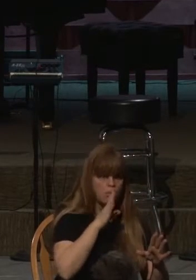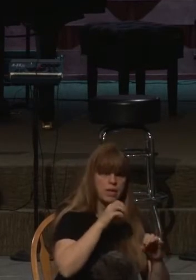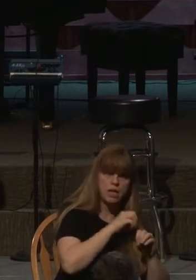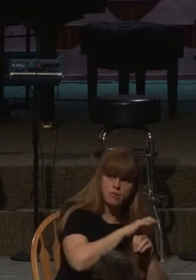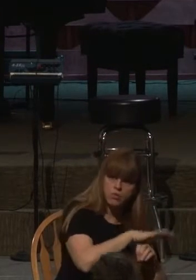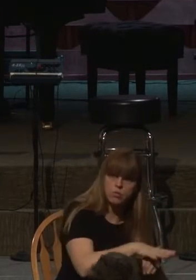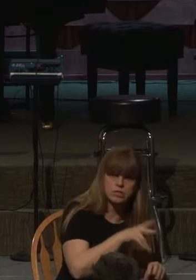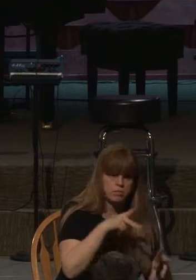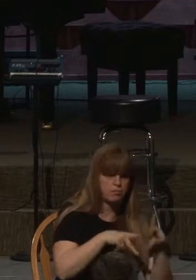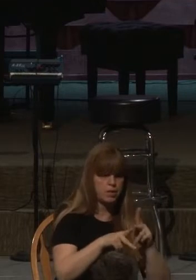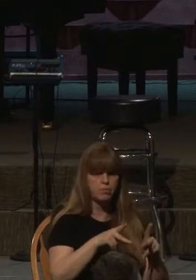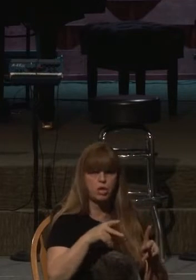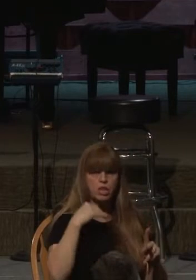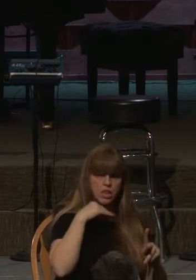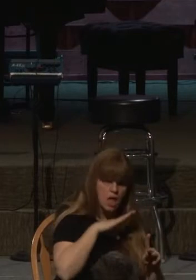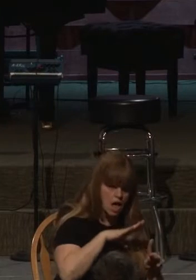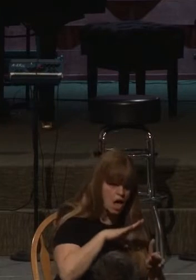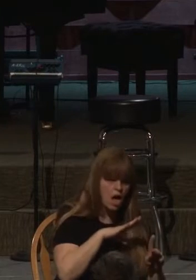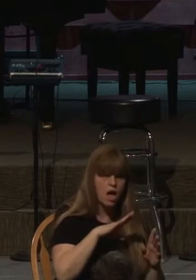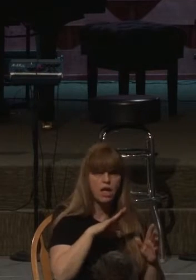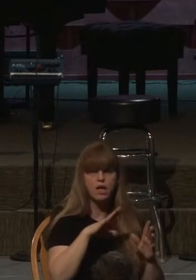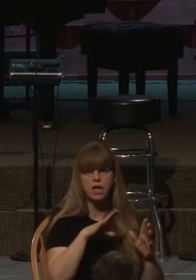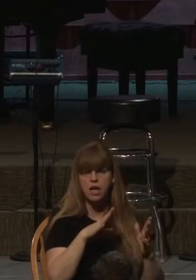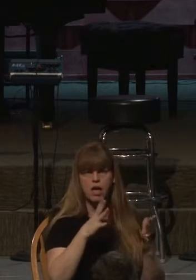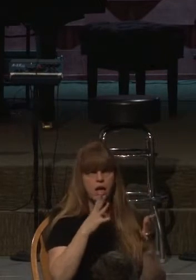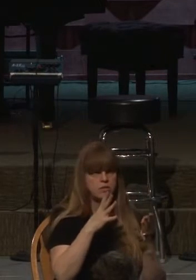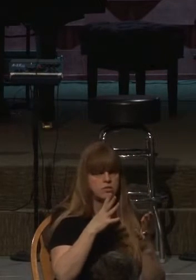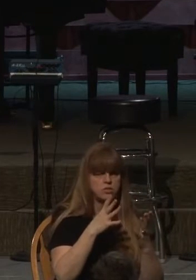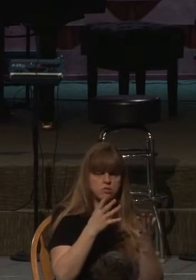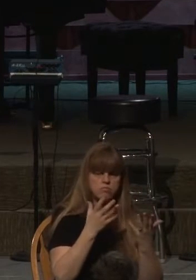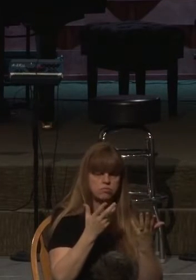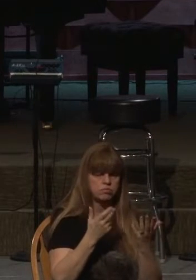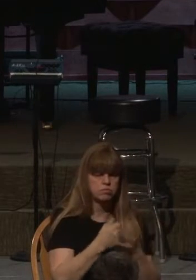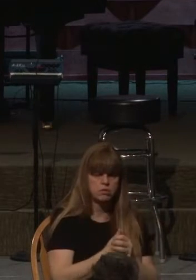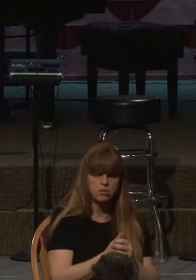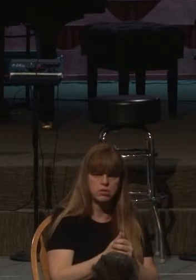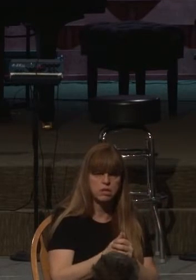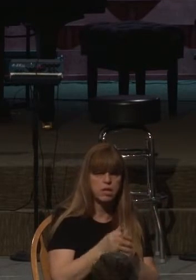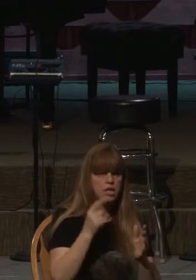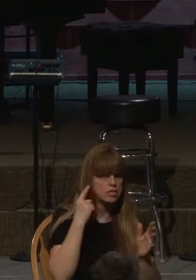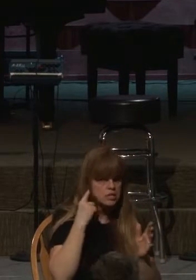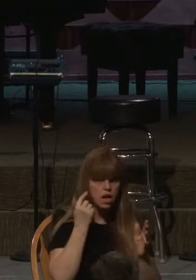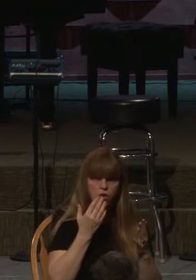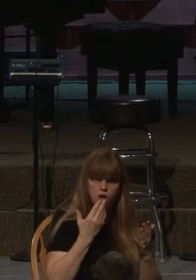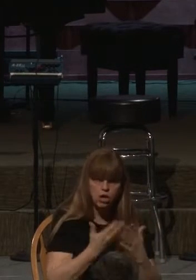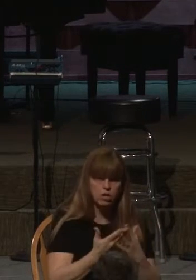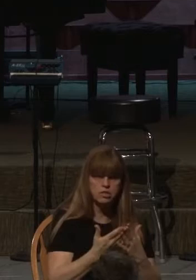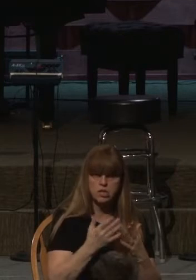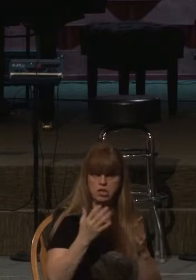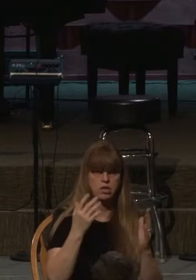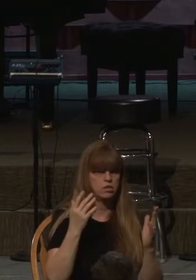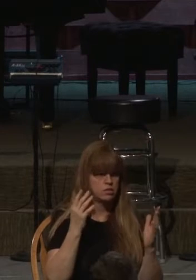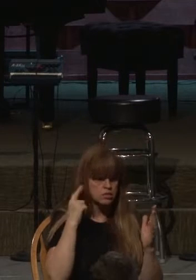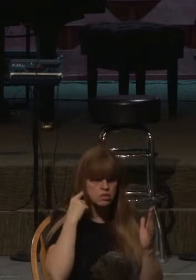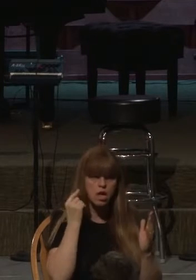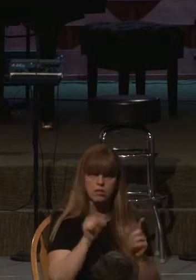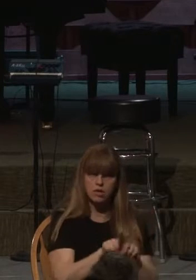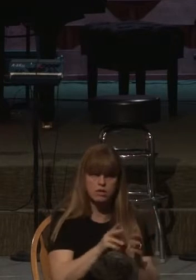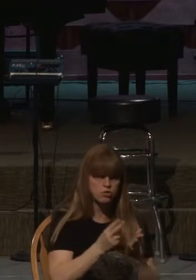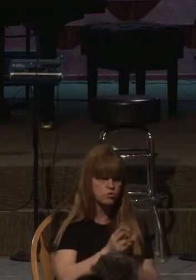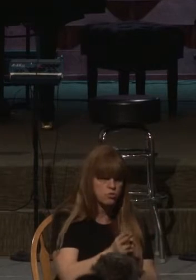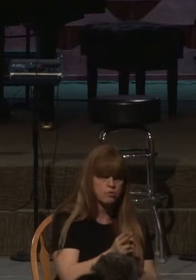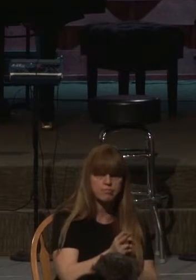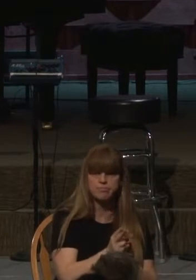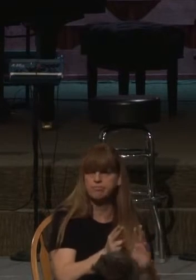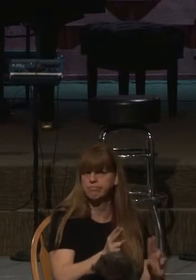people try to trick us with lies so clever they sound like the truth. You see,